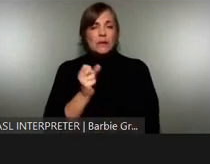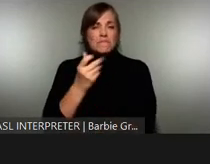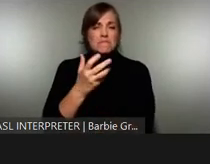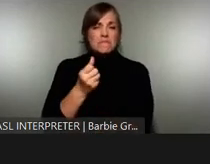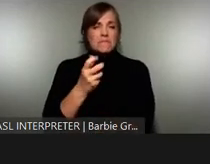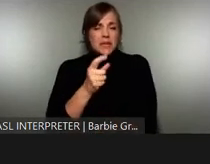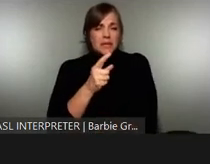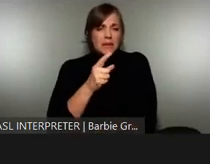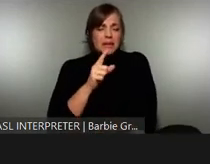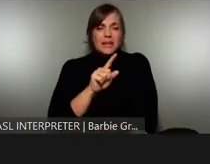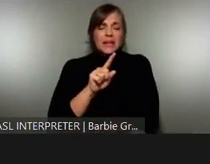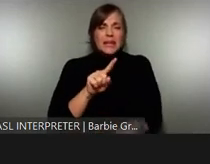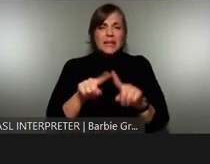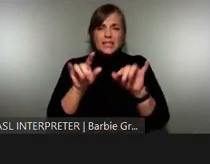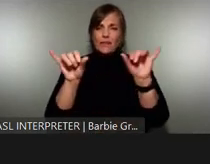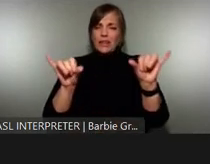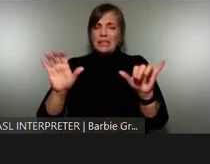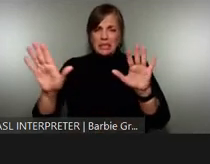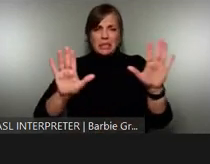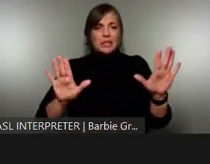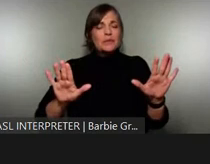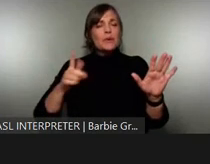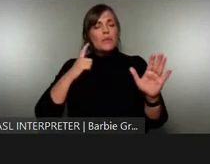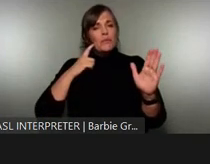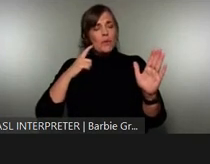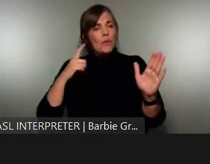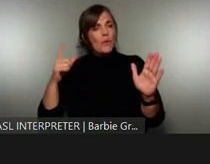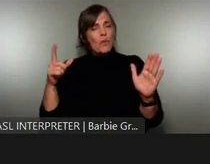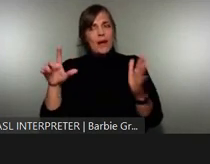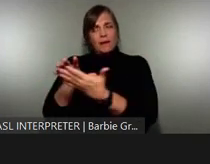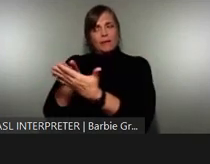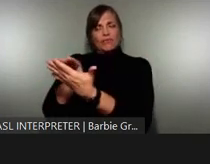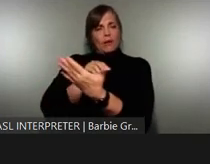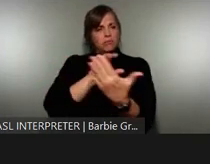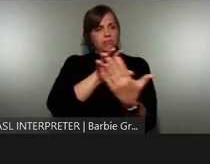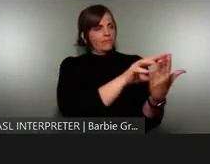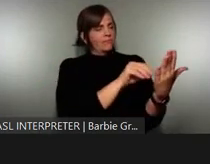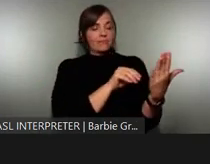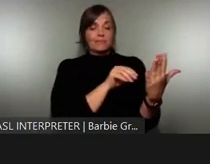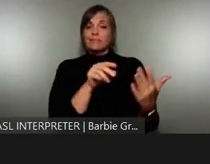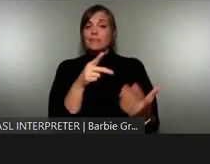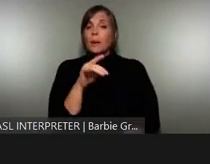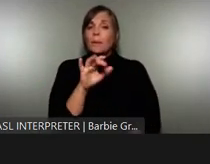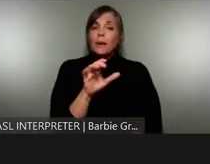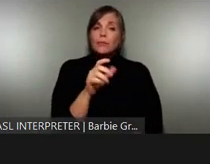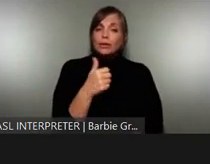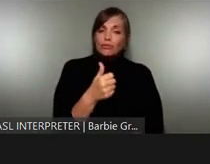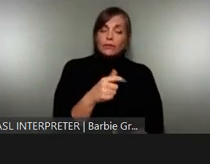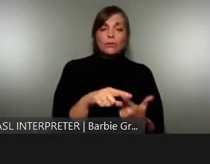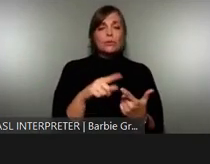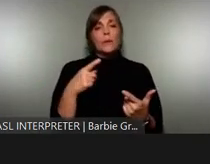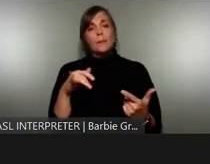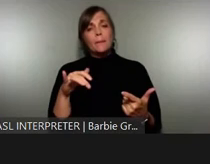that are replicable across public sector organizations. Whether it's public transit or a public library, the